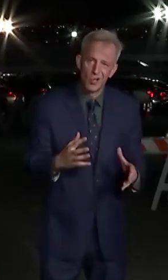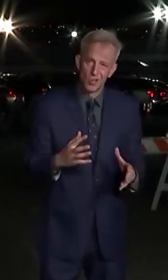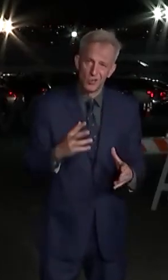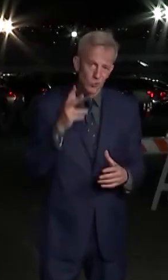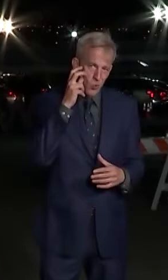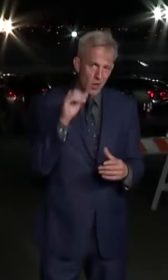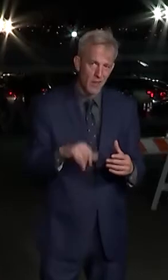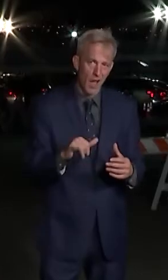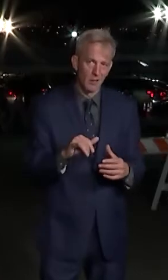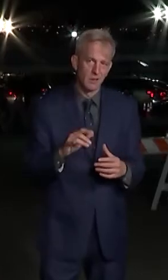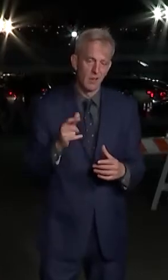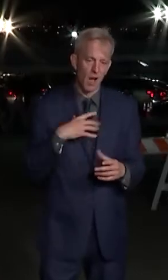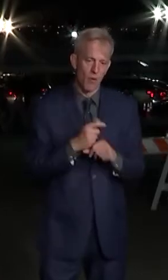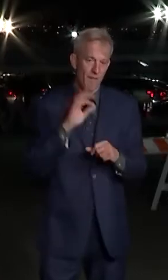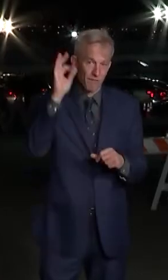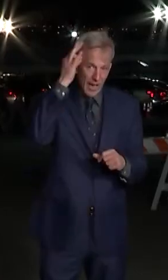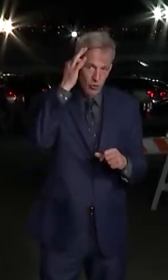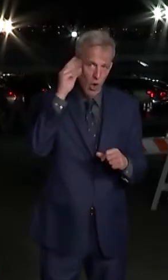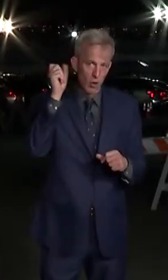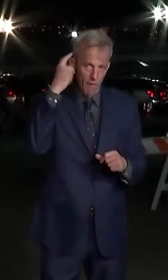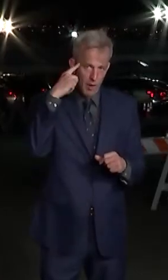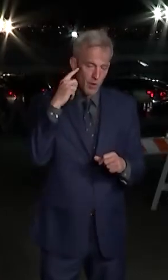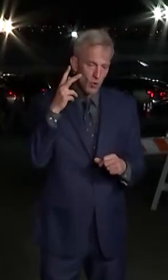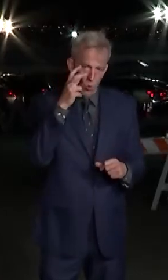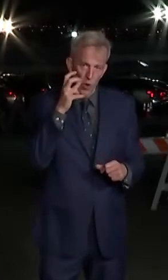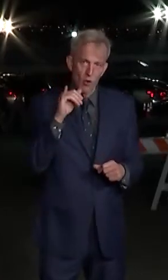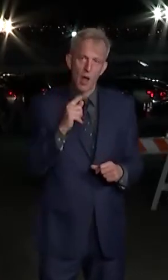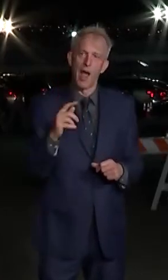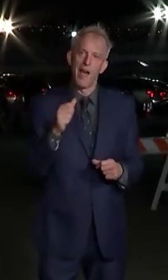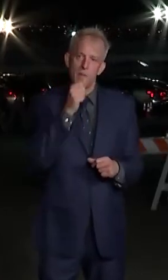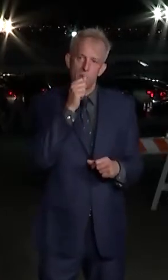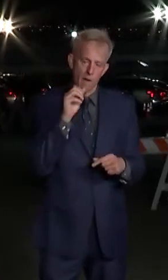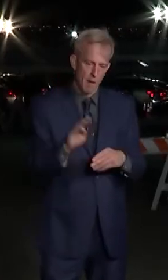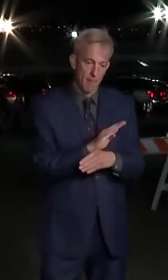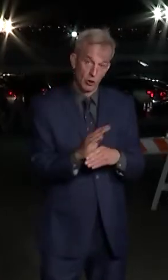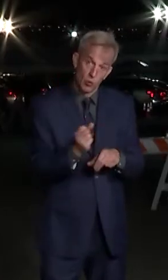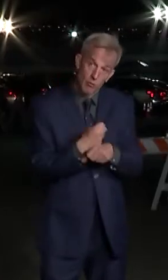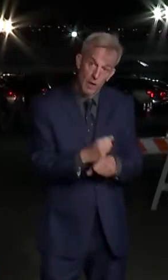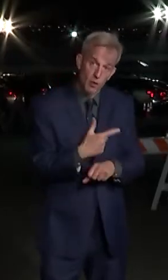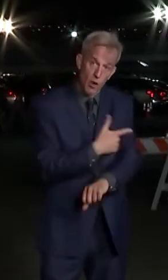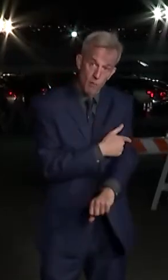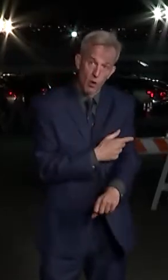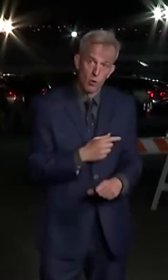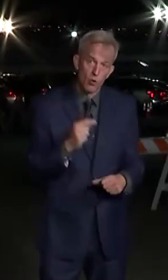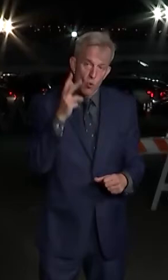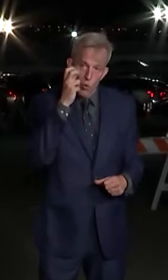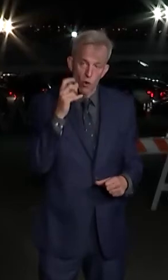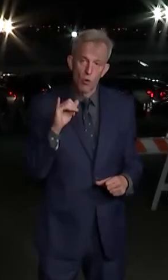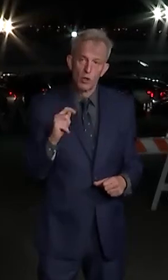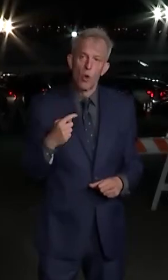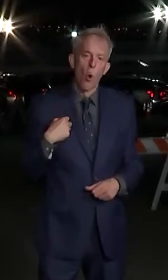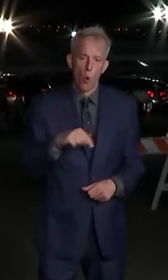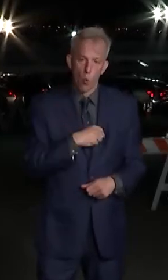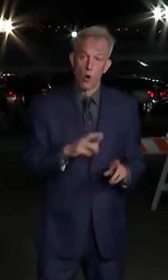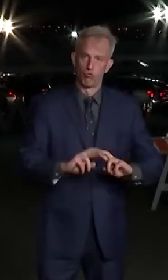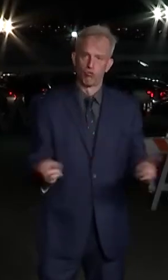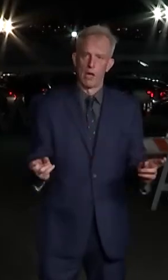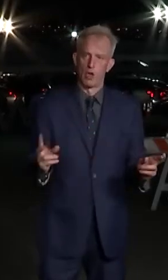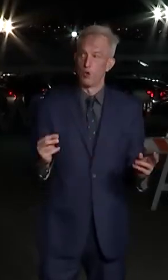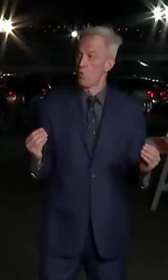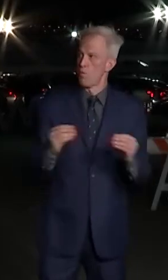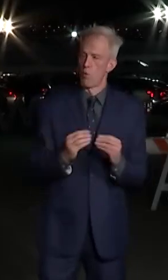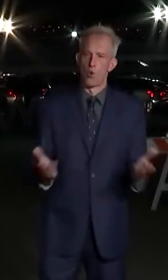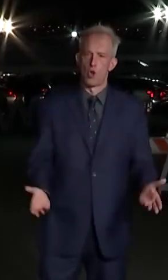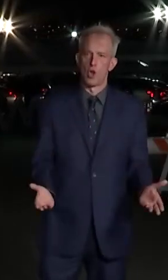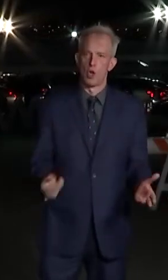to hear that, and I want our private sector who is producing this vaccine to hear it. We are ready to do more here. It's going to be a sad